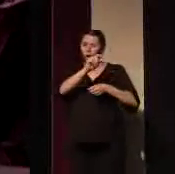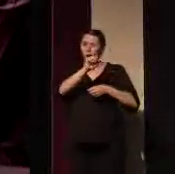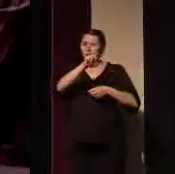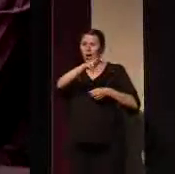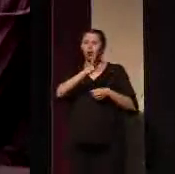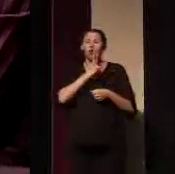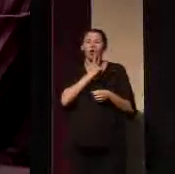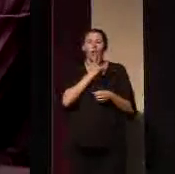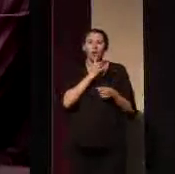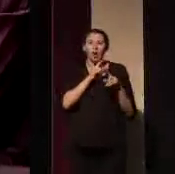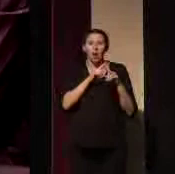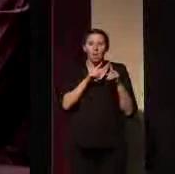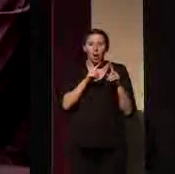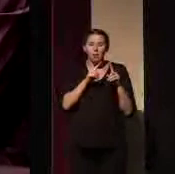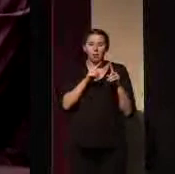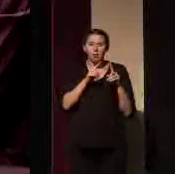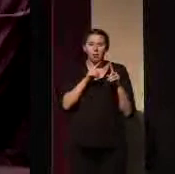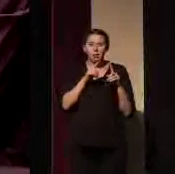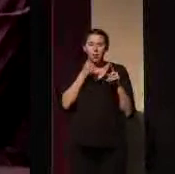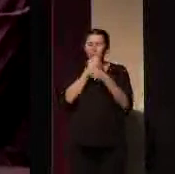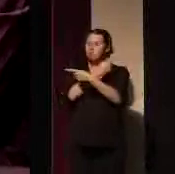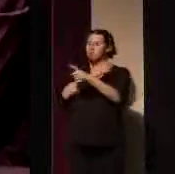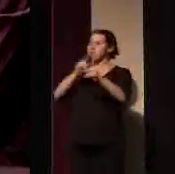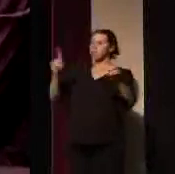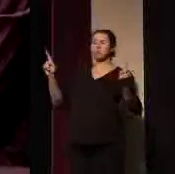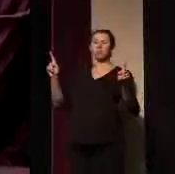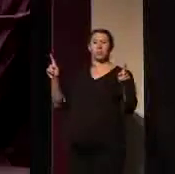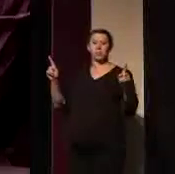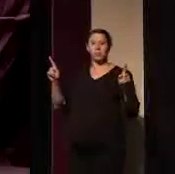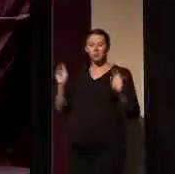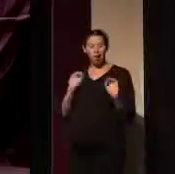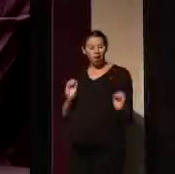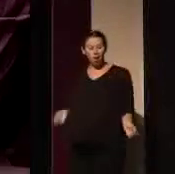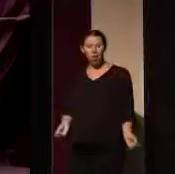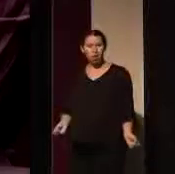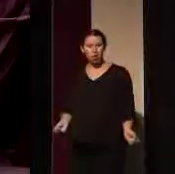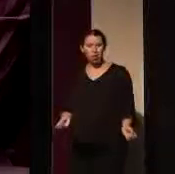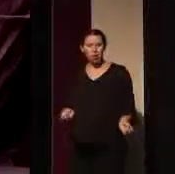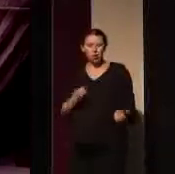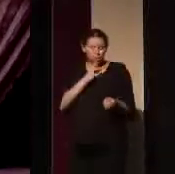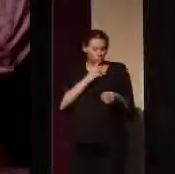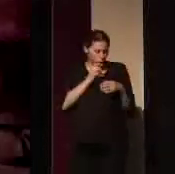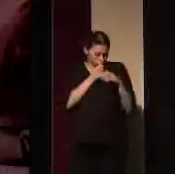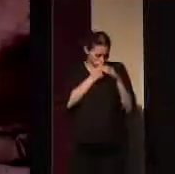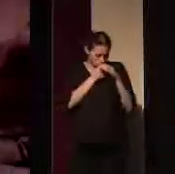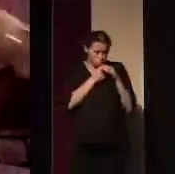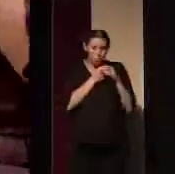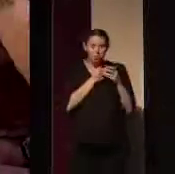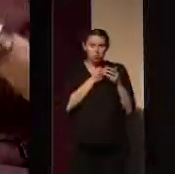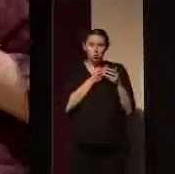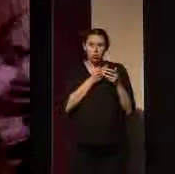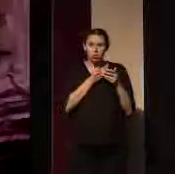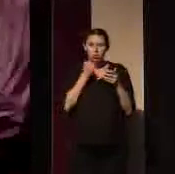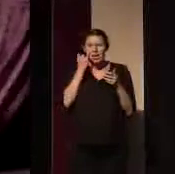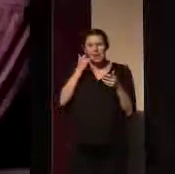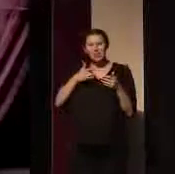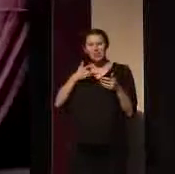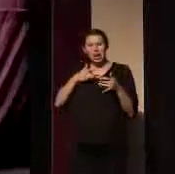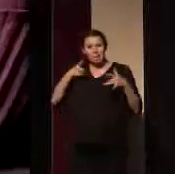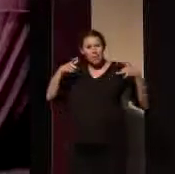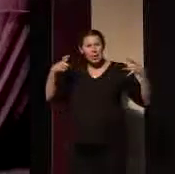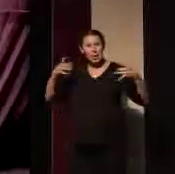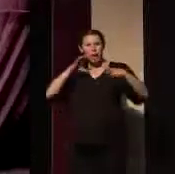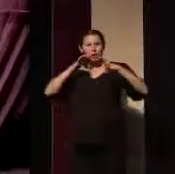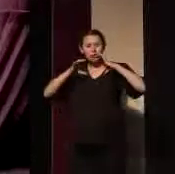nobody's sharing anything about what they're saying. And I think if there was some sense that all of these massive conversations all over the place